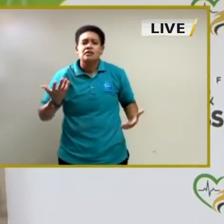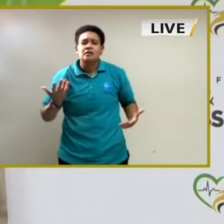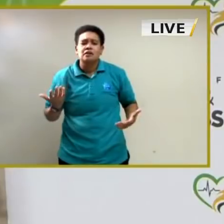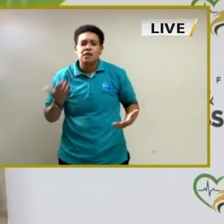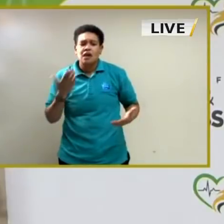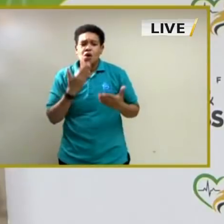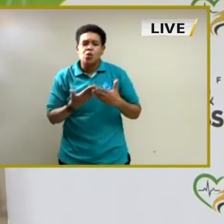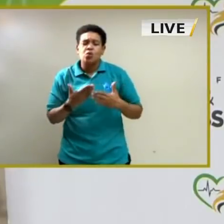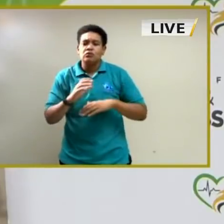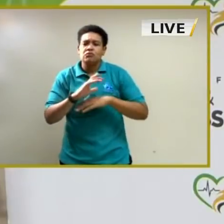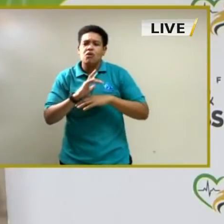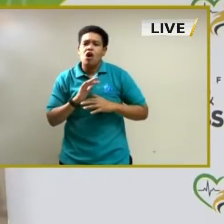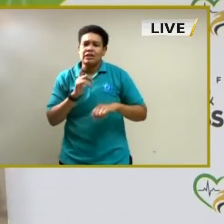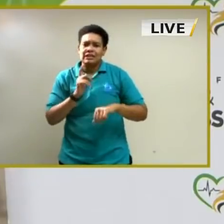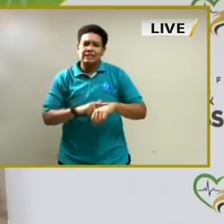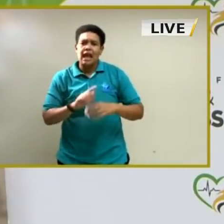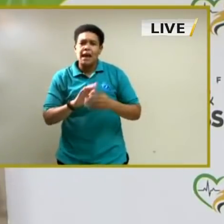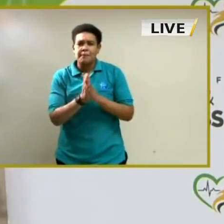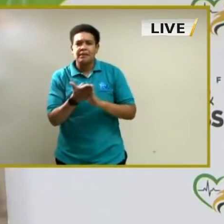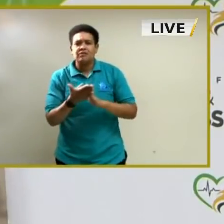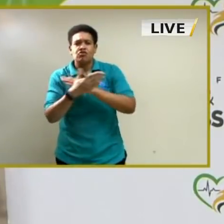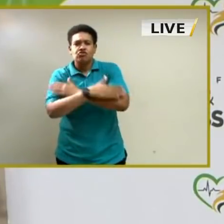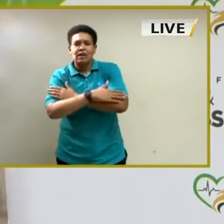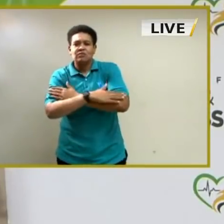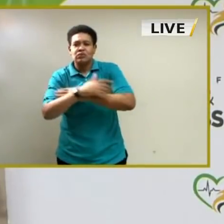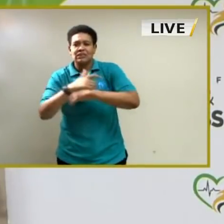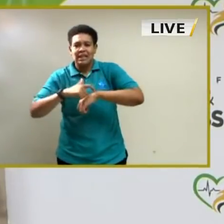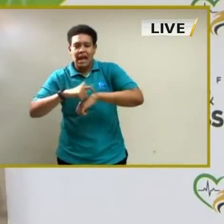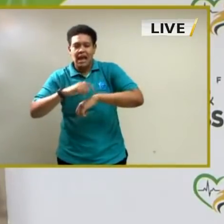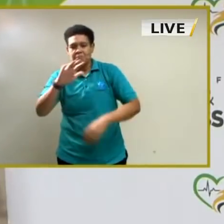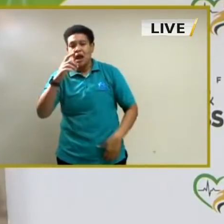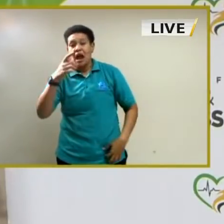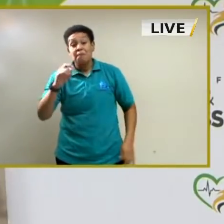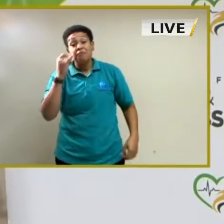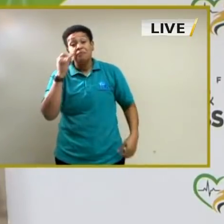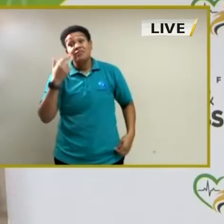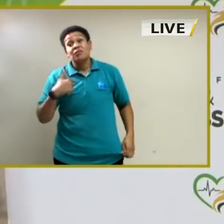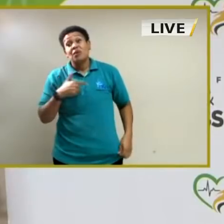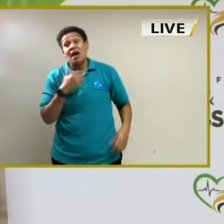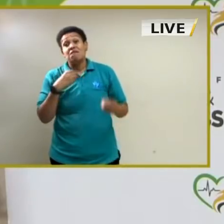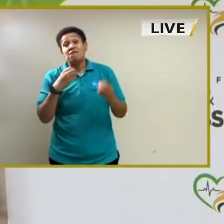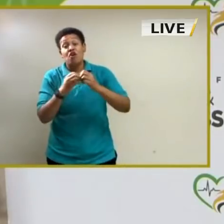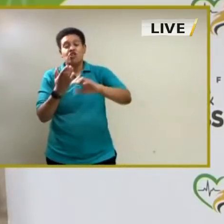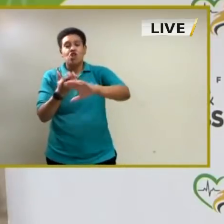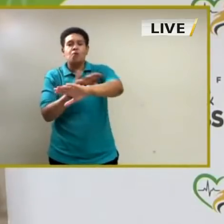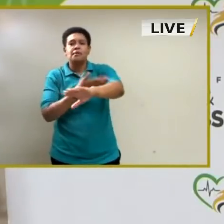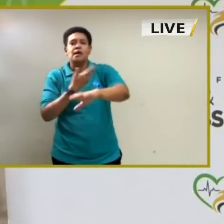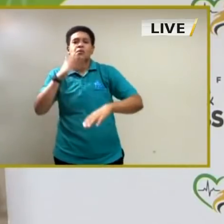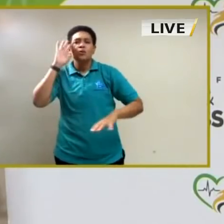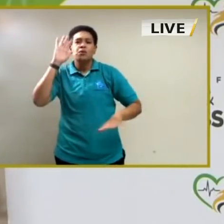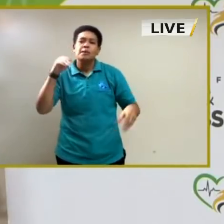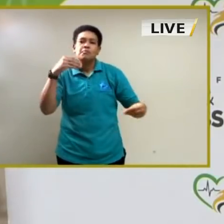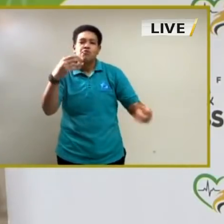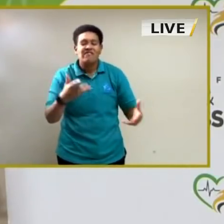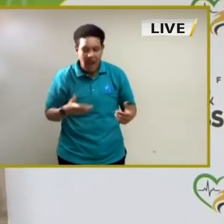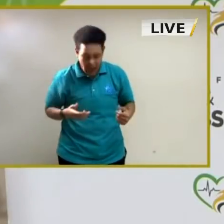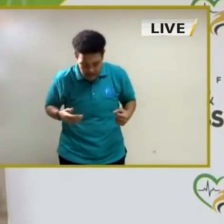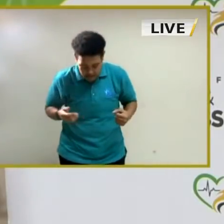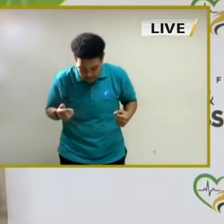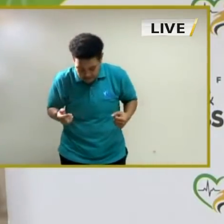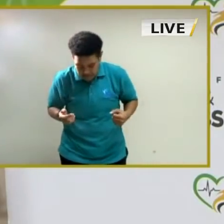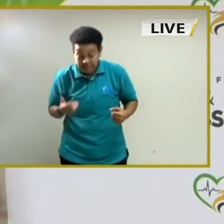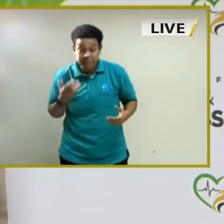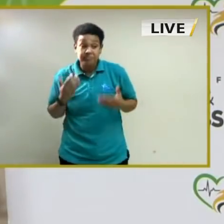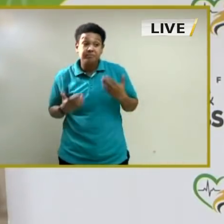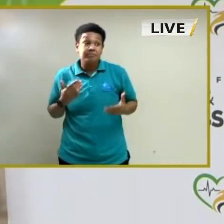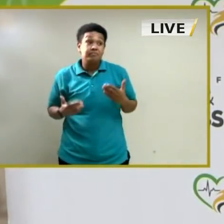a good season, a peaceful, restful season. If we have further updates, we will provide. There may